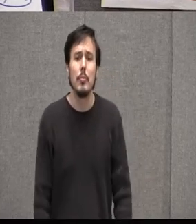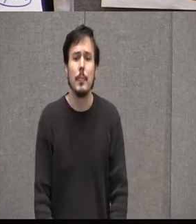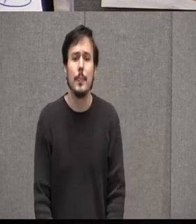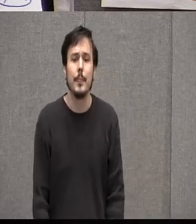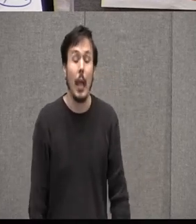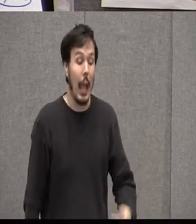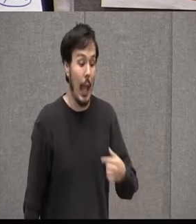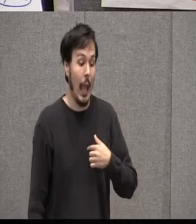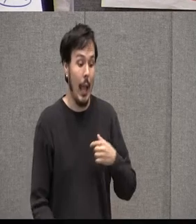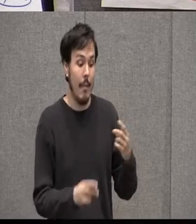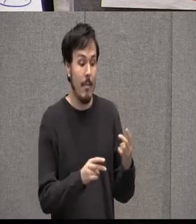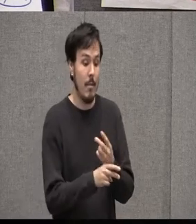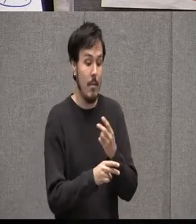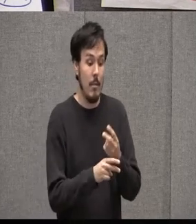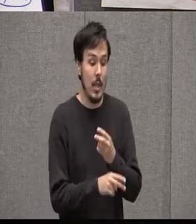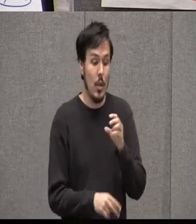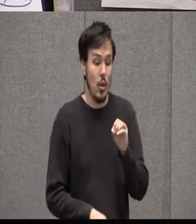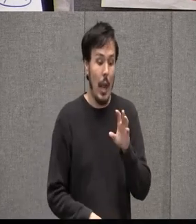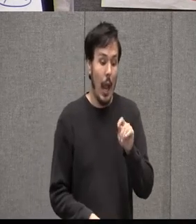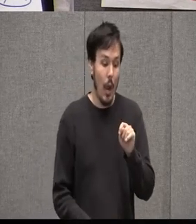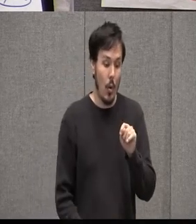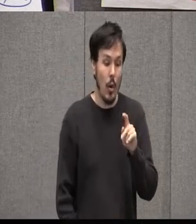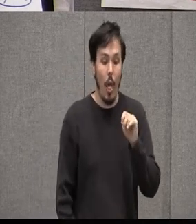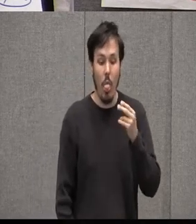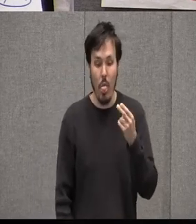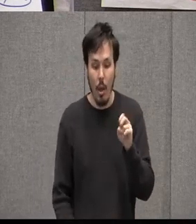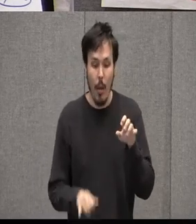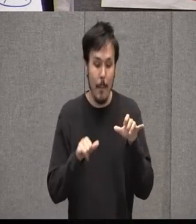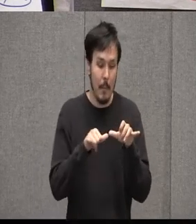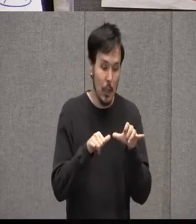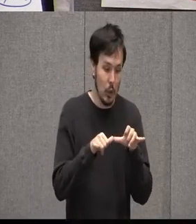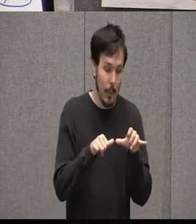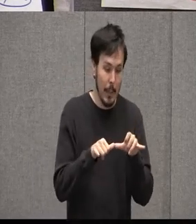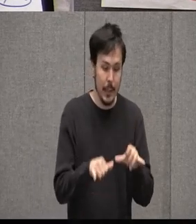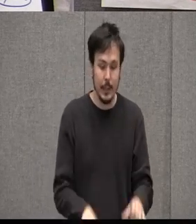out the measurements